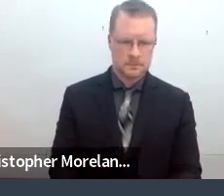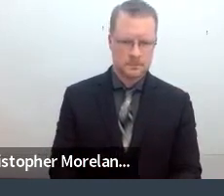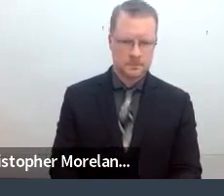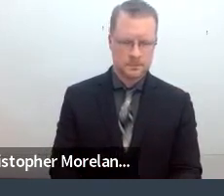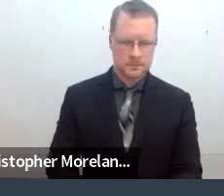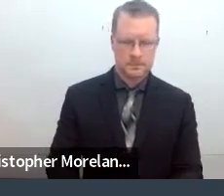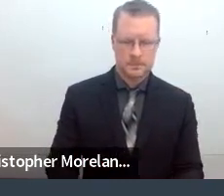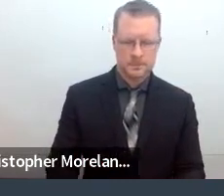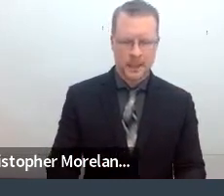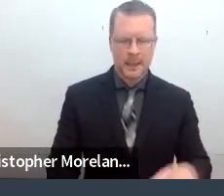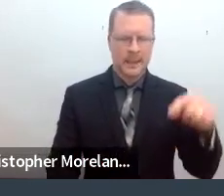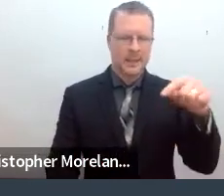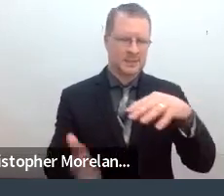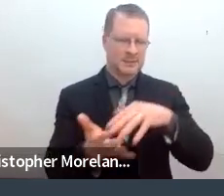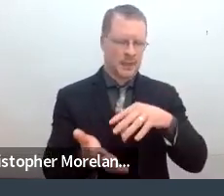clipboard